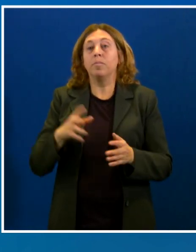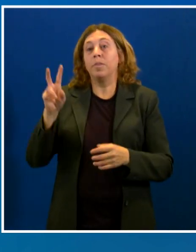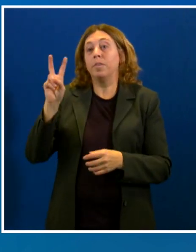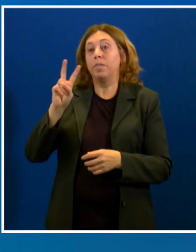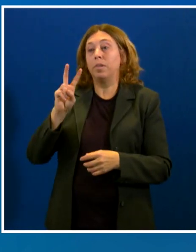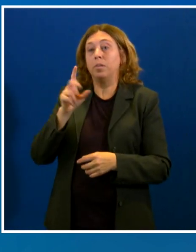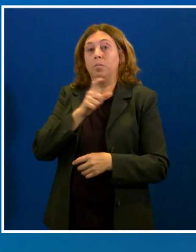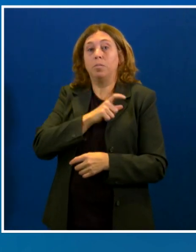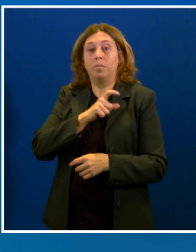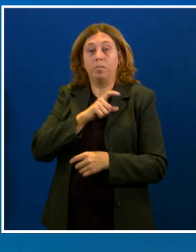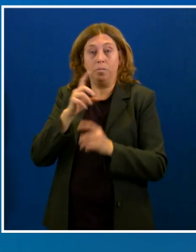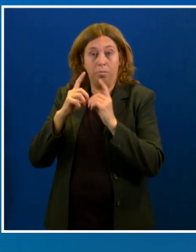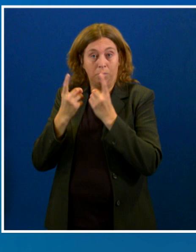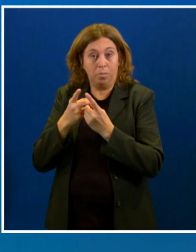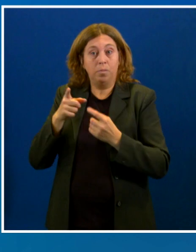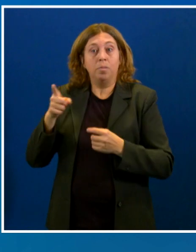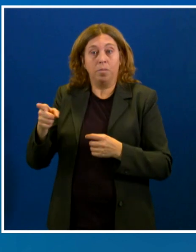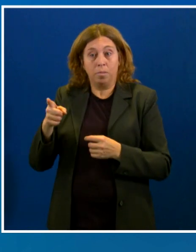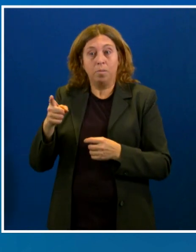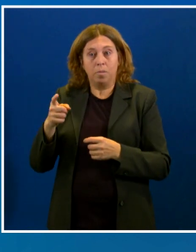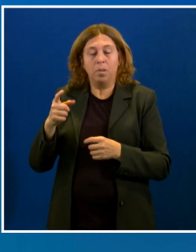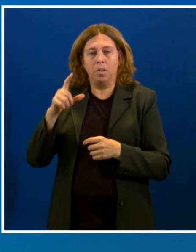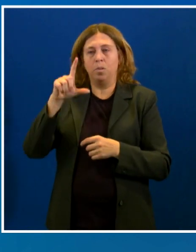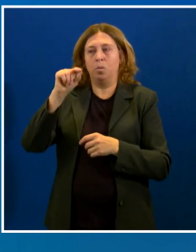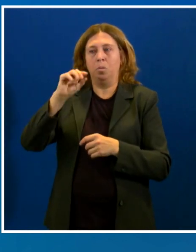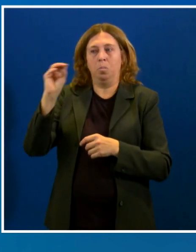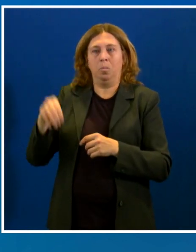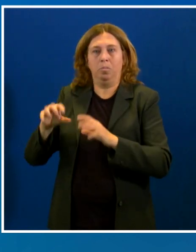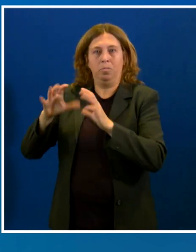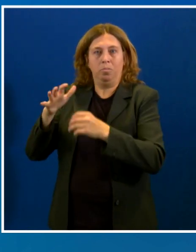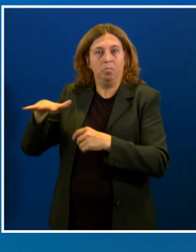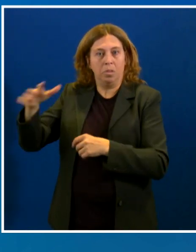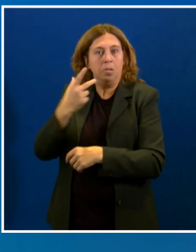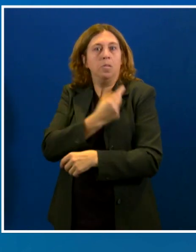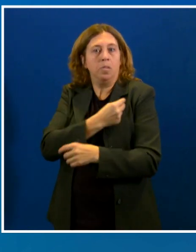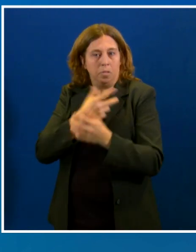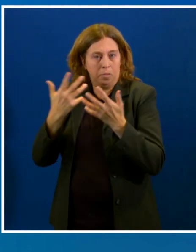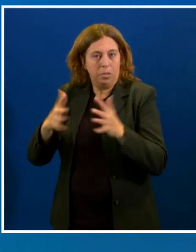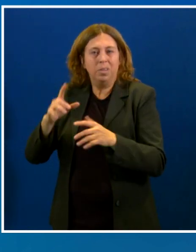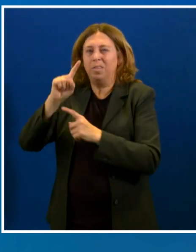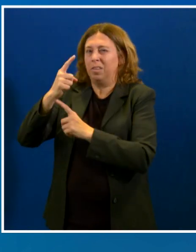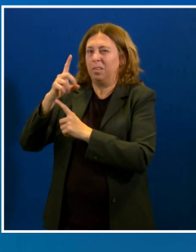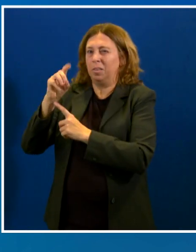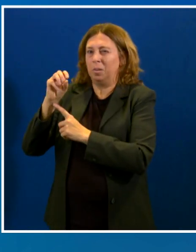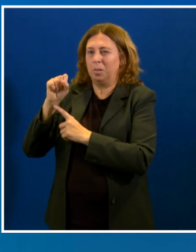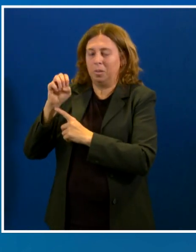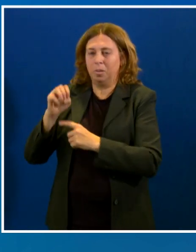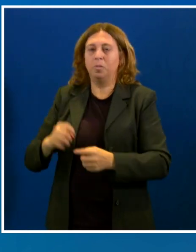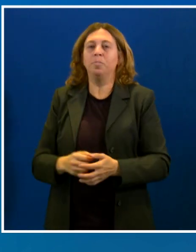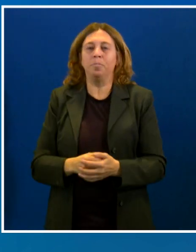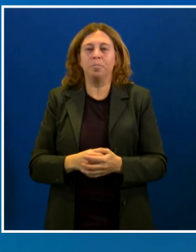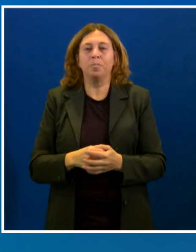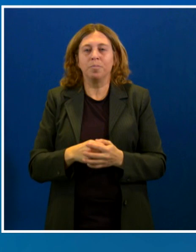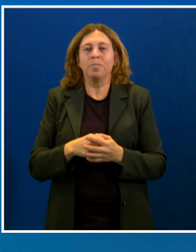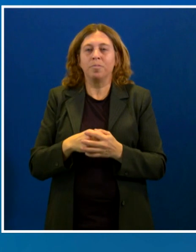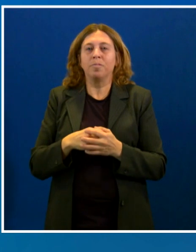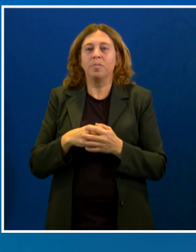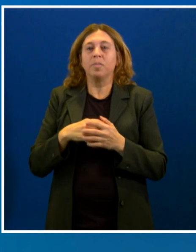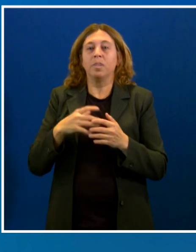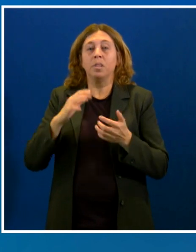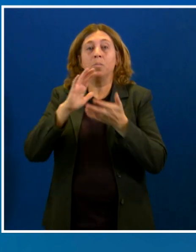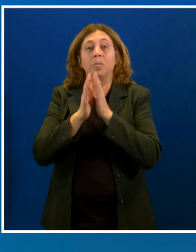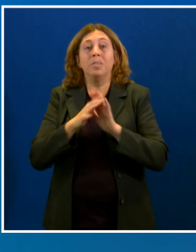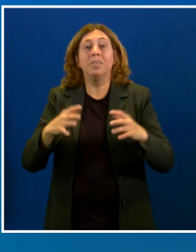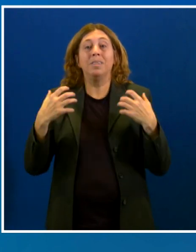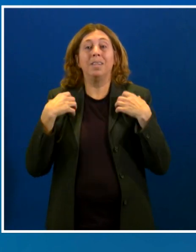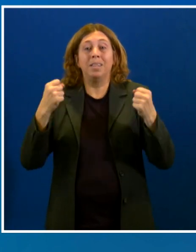our police officers have received their first round of the vaccine. So we'd like to thank Peace Health for